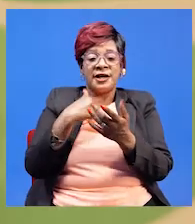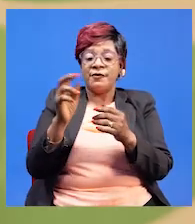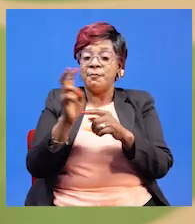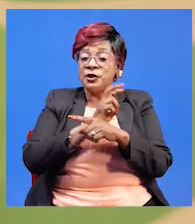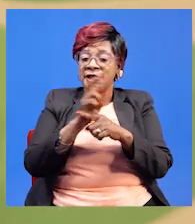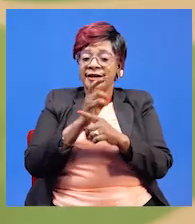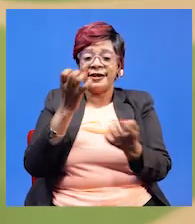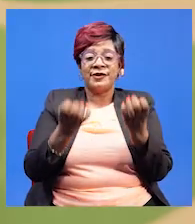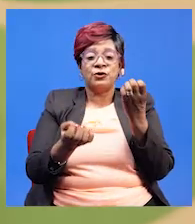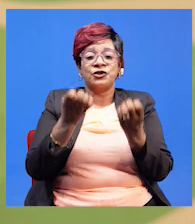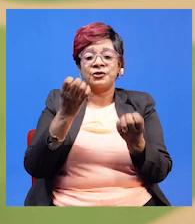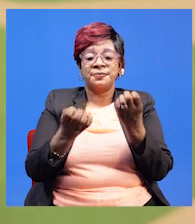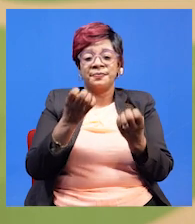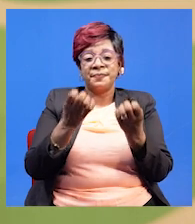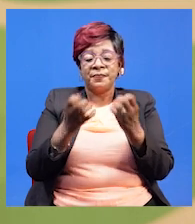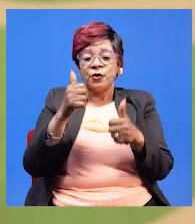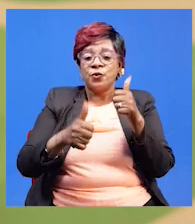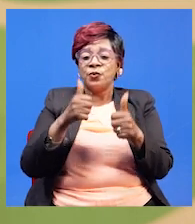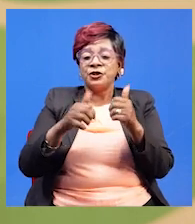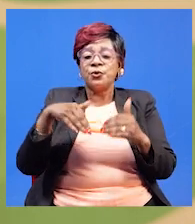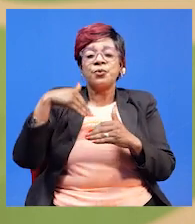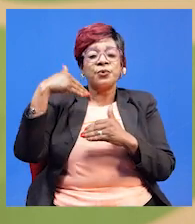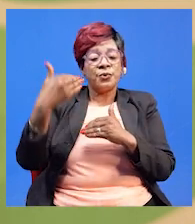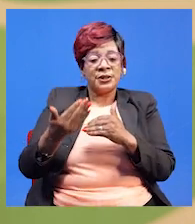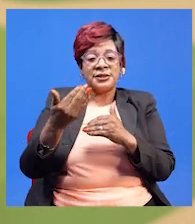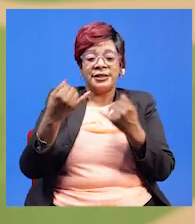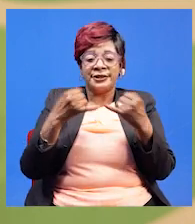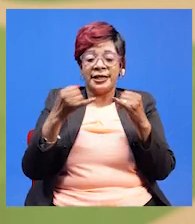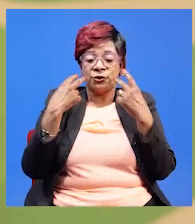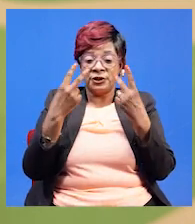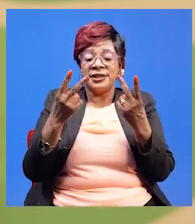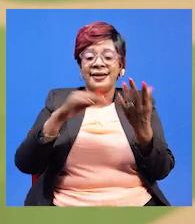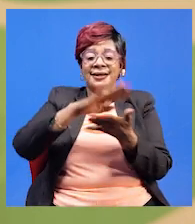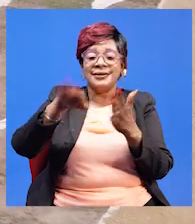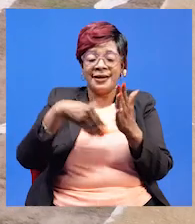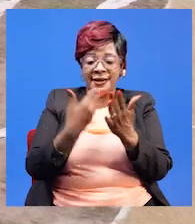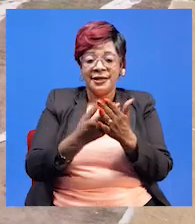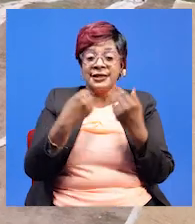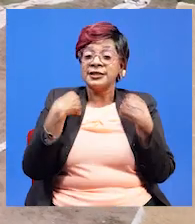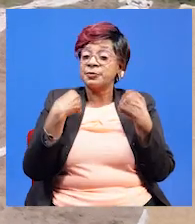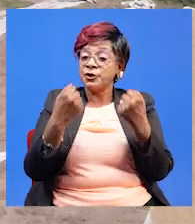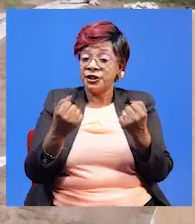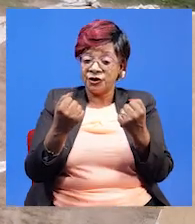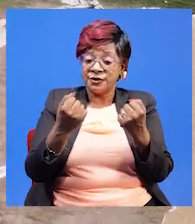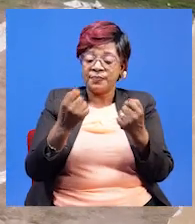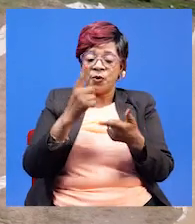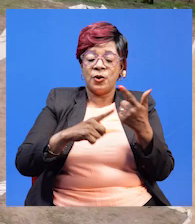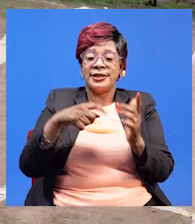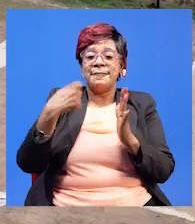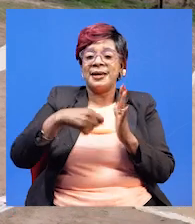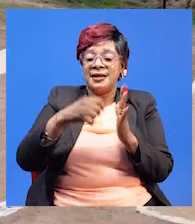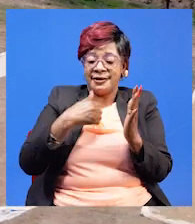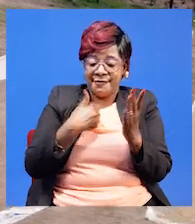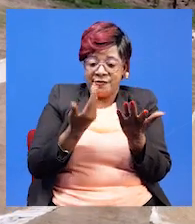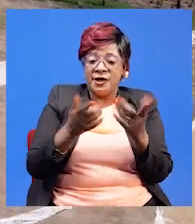and evaluation exercise that looks at the entire chain in terms of transportation, in terms of what the millers are